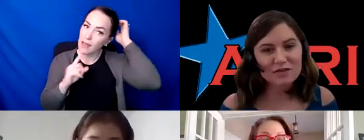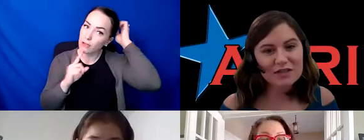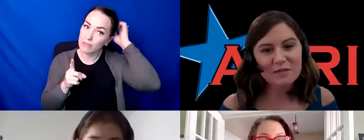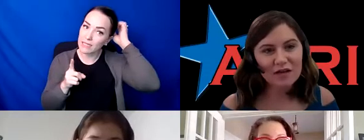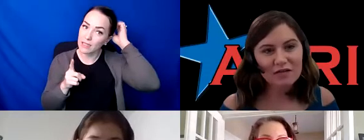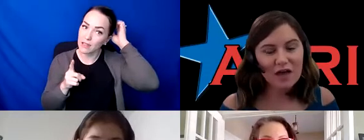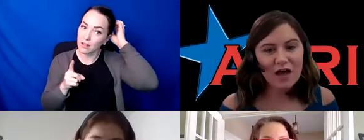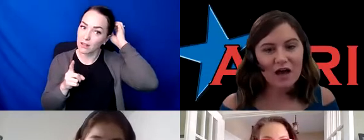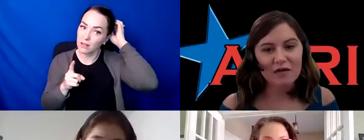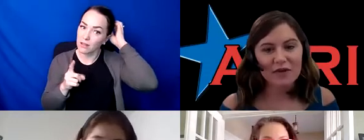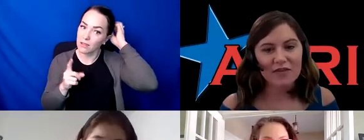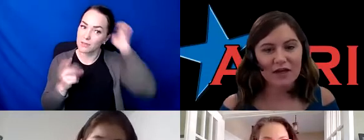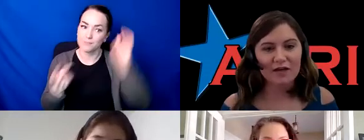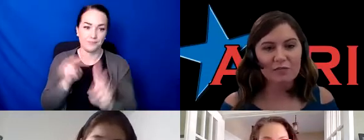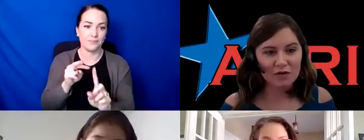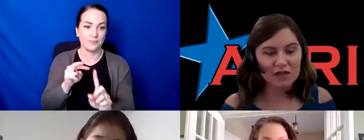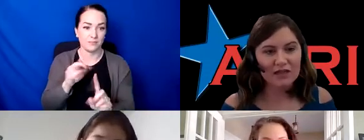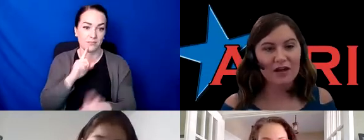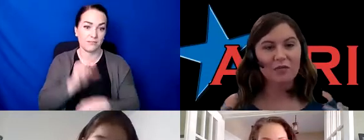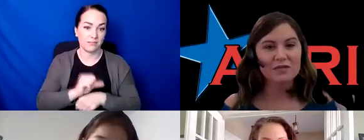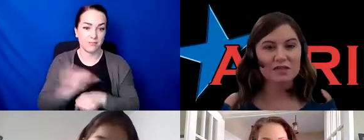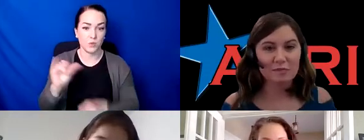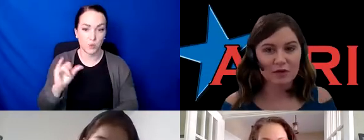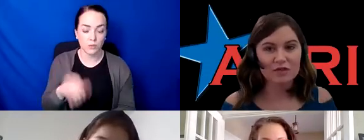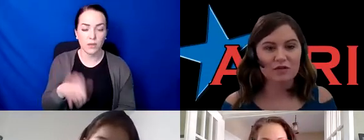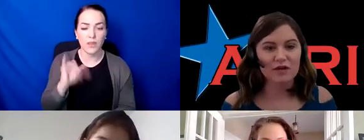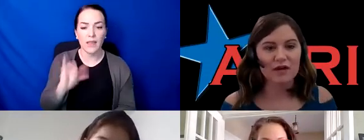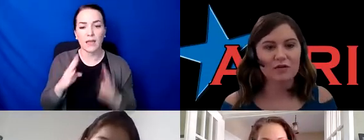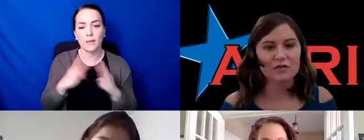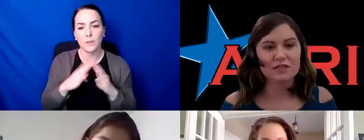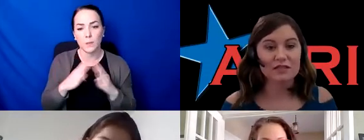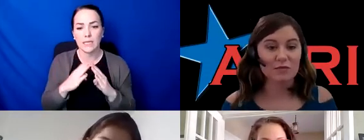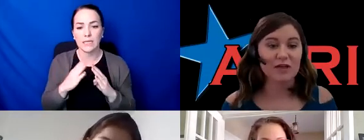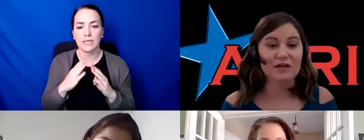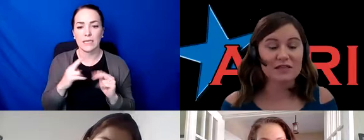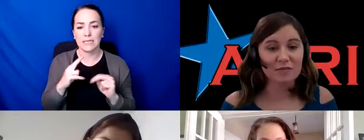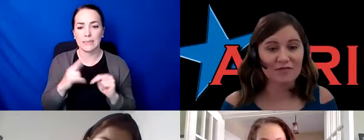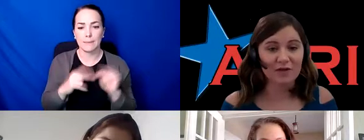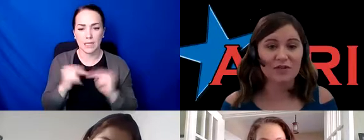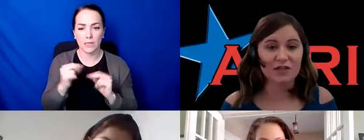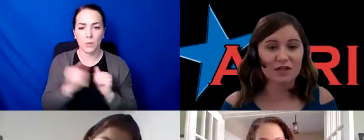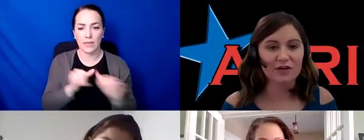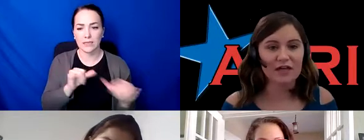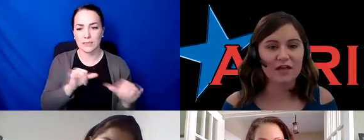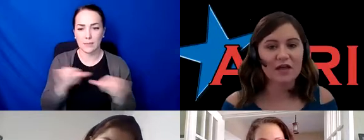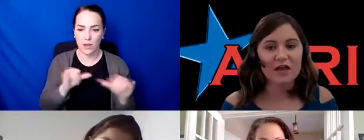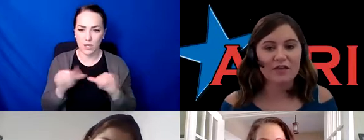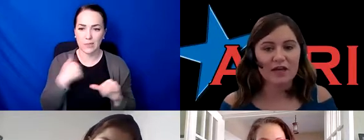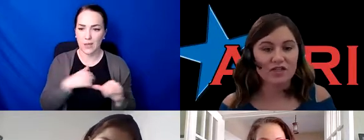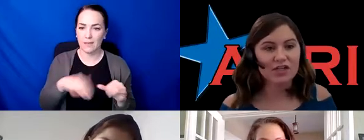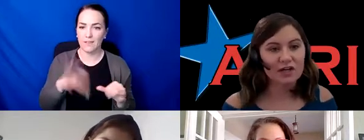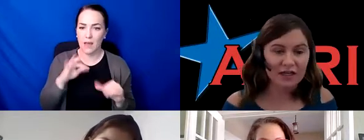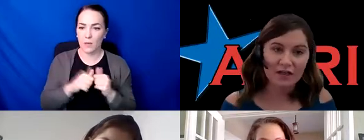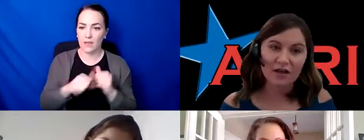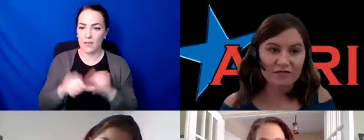realness to it as well. And that community that almost is built around the similarities that we find within each other and